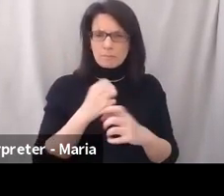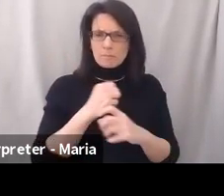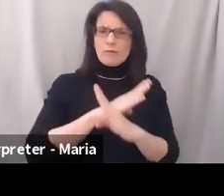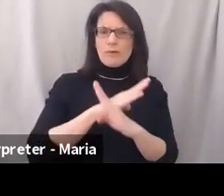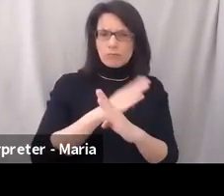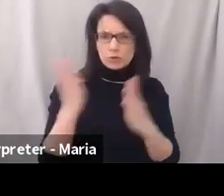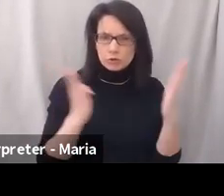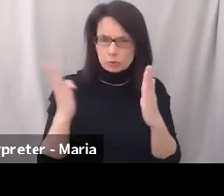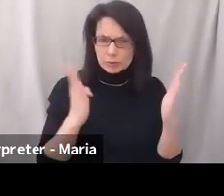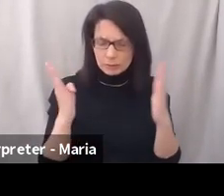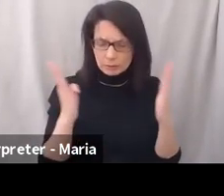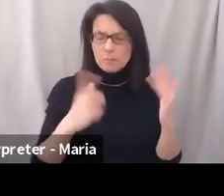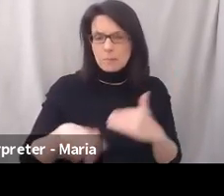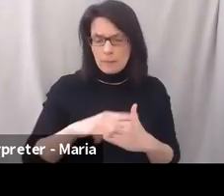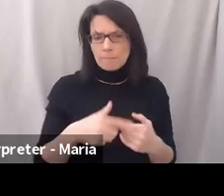are covered